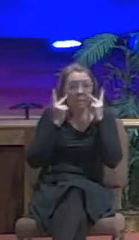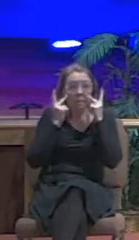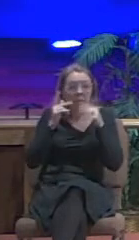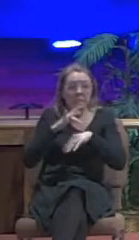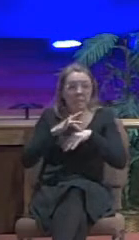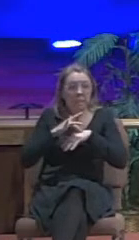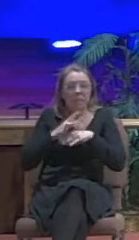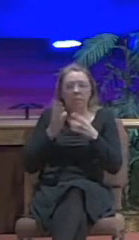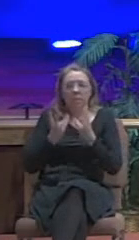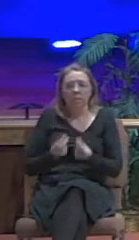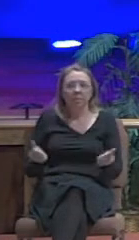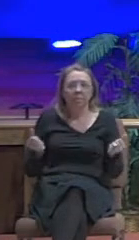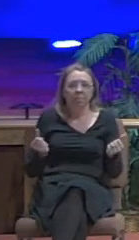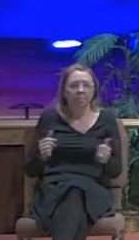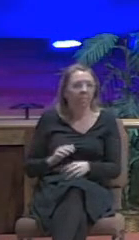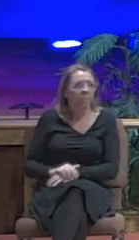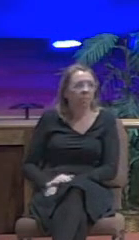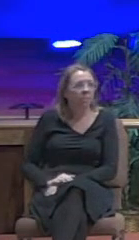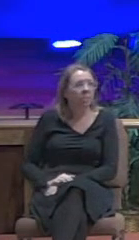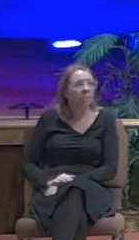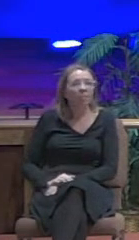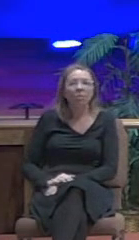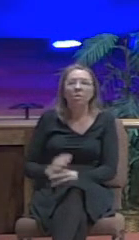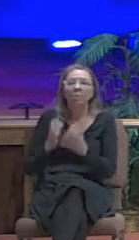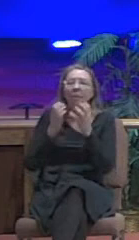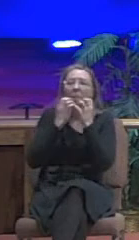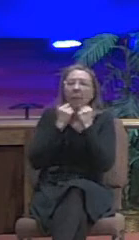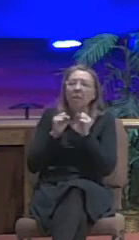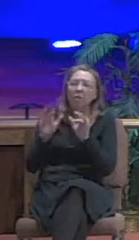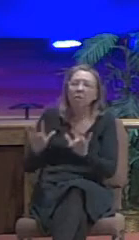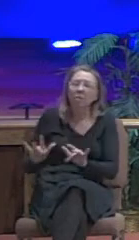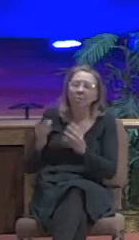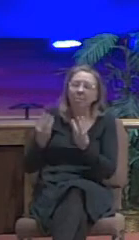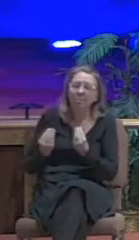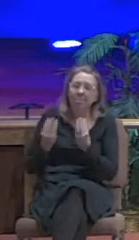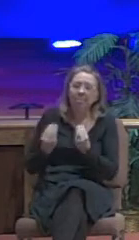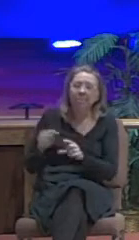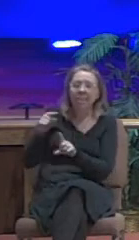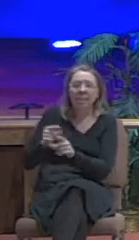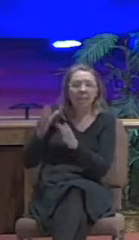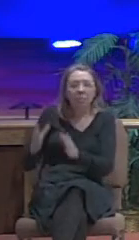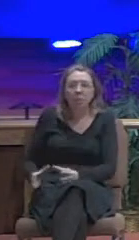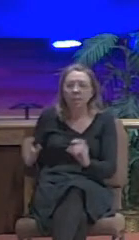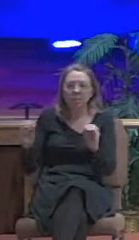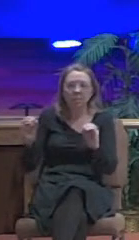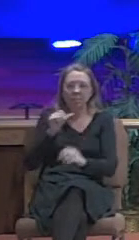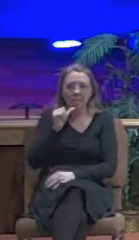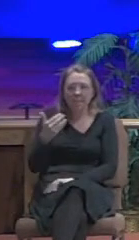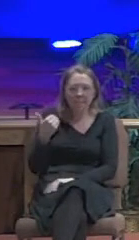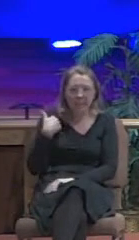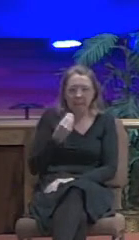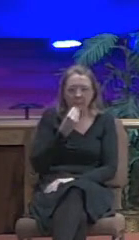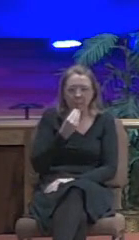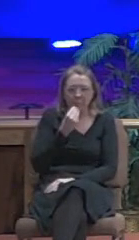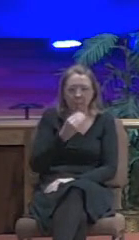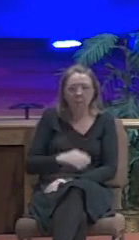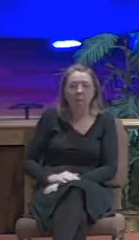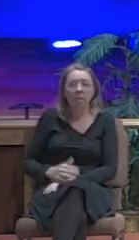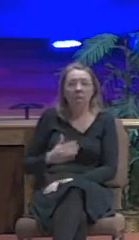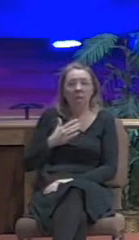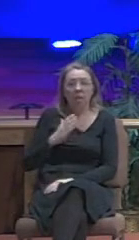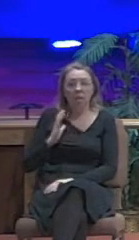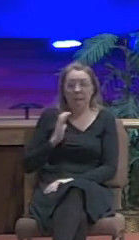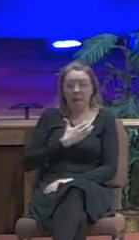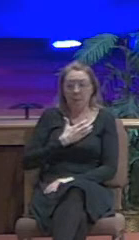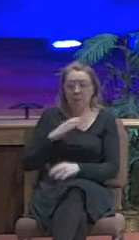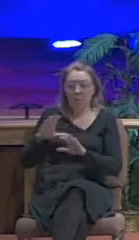But it's being compassionate to say, this person does not have food. And Misty and I had our children here all 3 weeks to serve